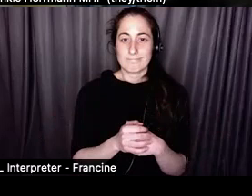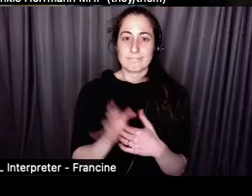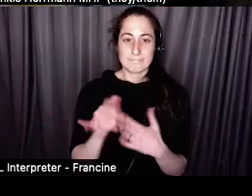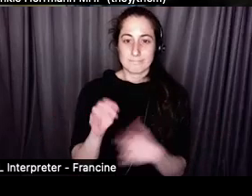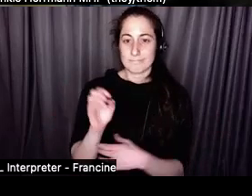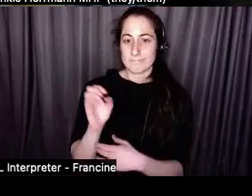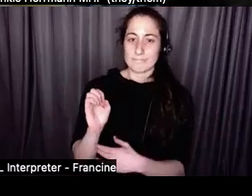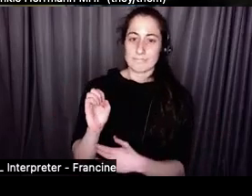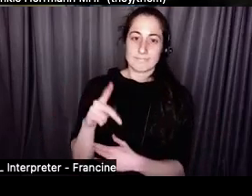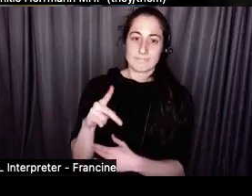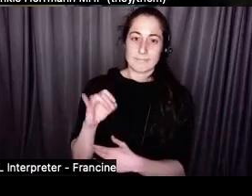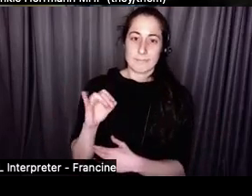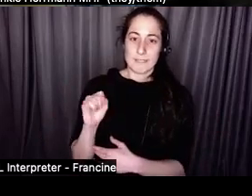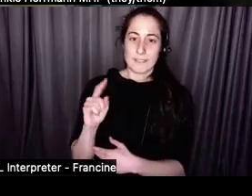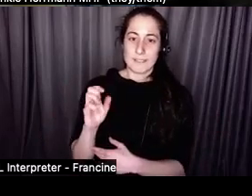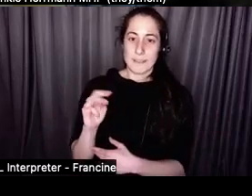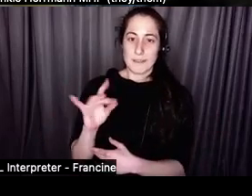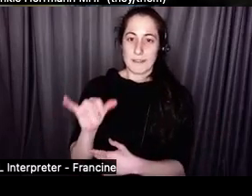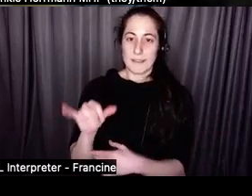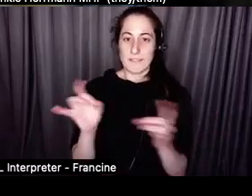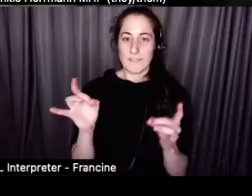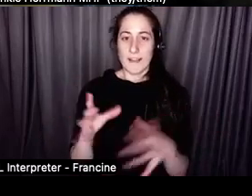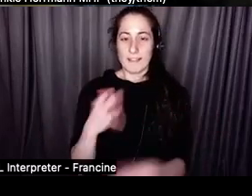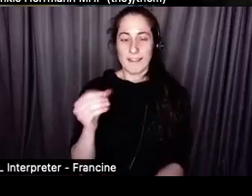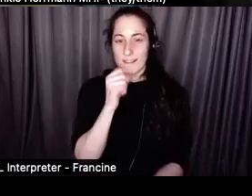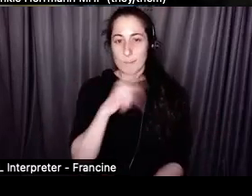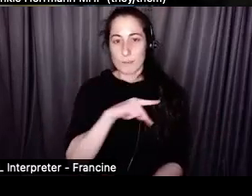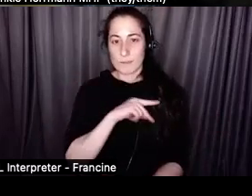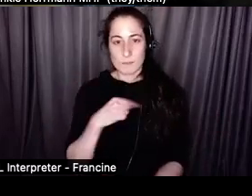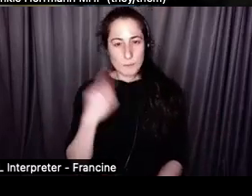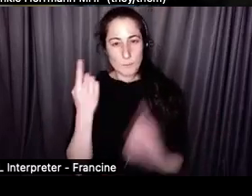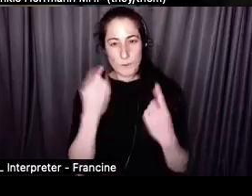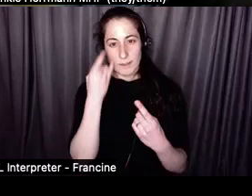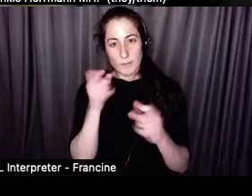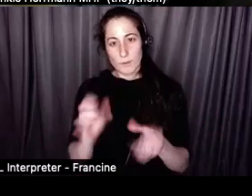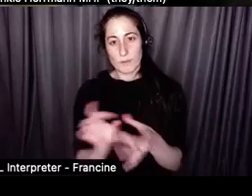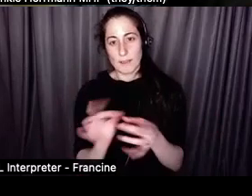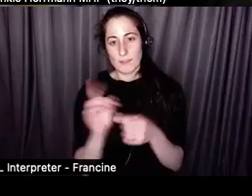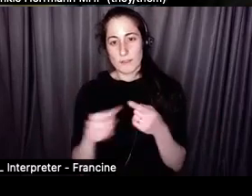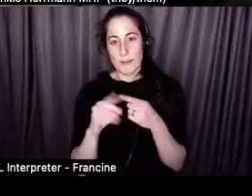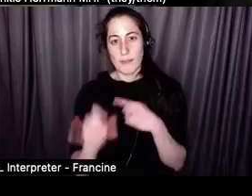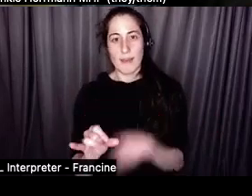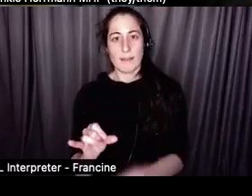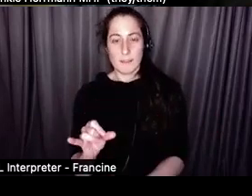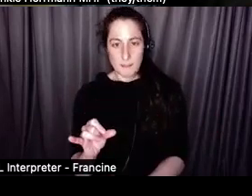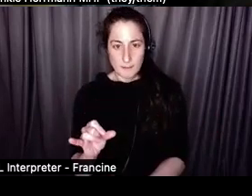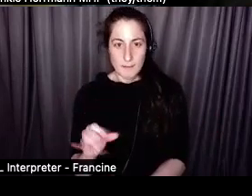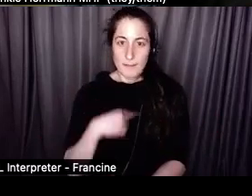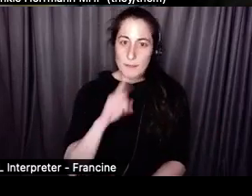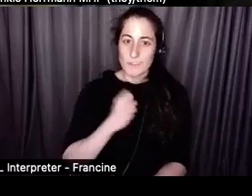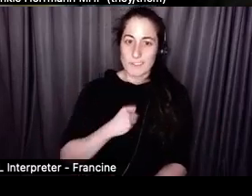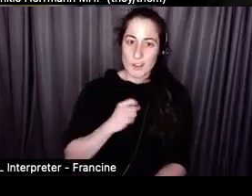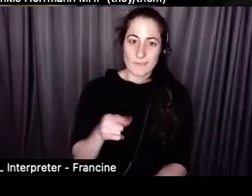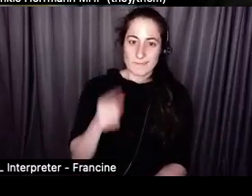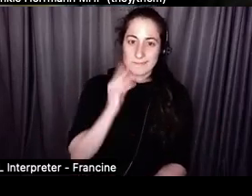impersonal, and sort of struggling with that. So I wonder if you could speak a little bit about that. Yeah, no, I'm really sorry you're going through that. It unfortunately is